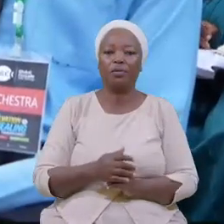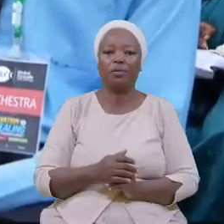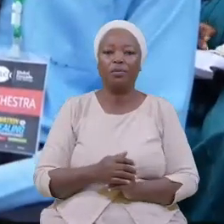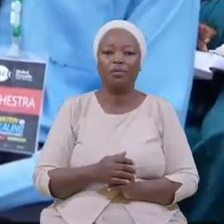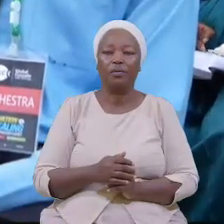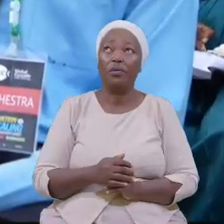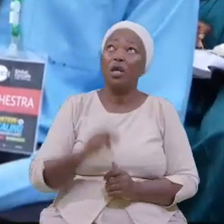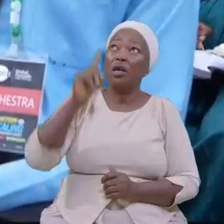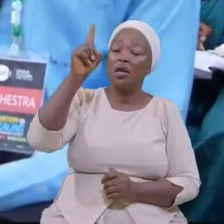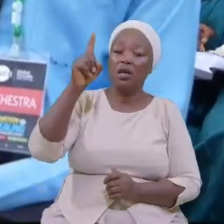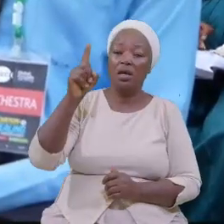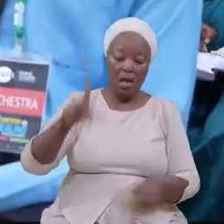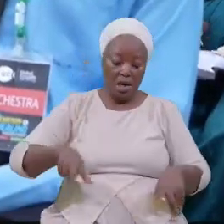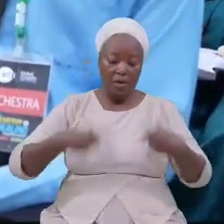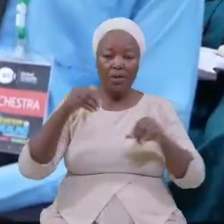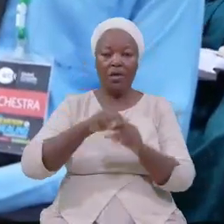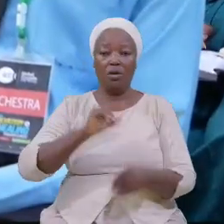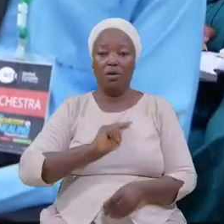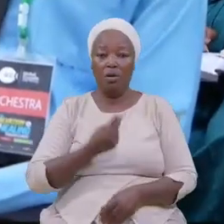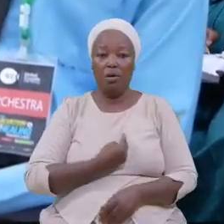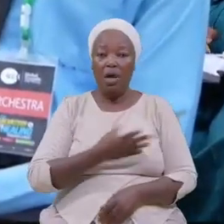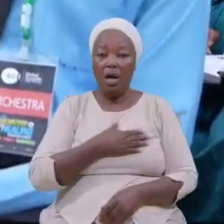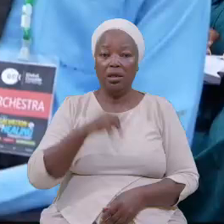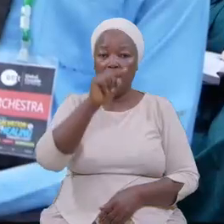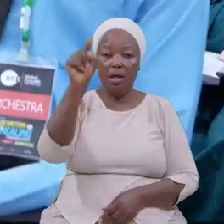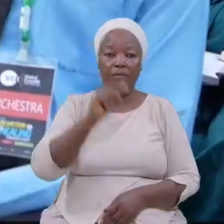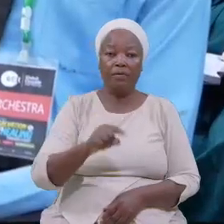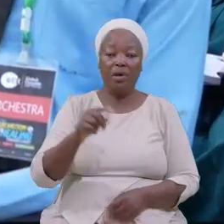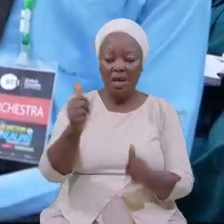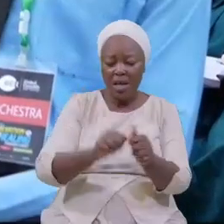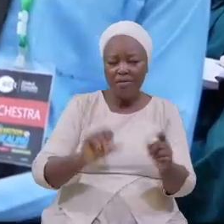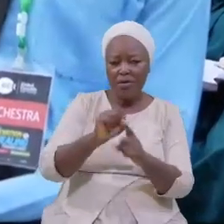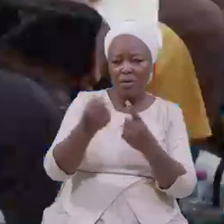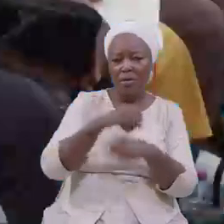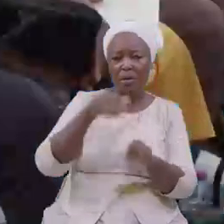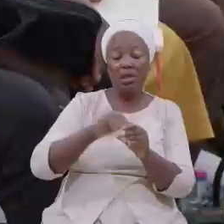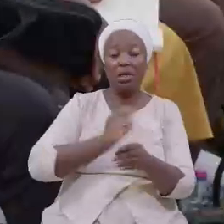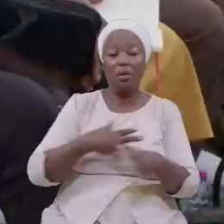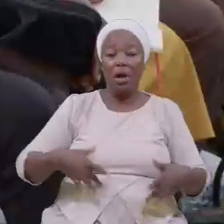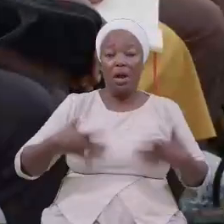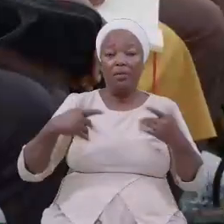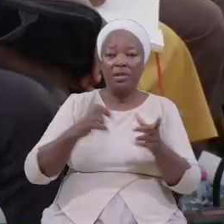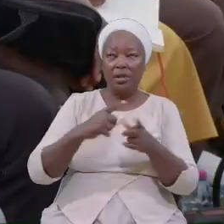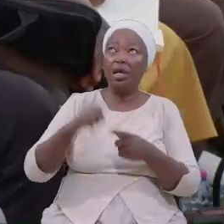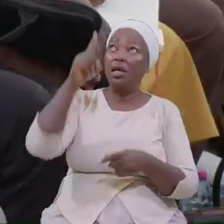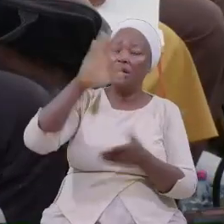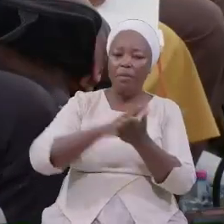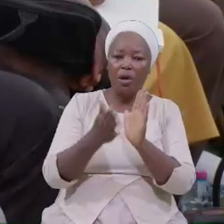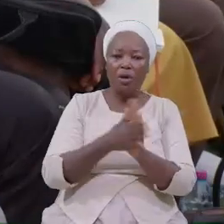He lives in us. And therefore, every situation in our lives, it becomes the